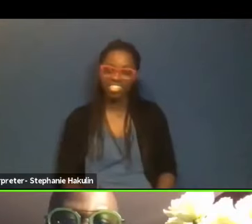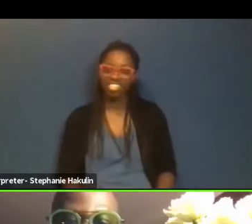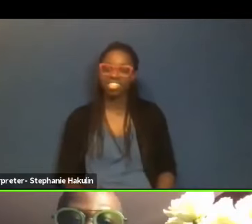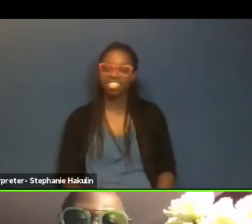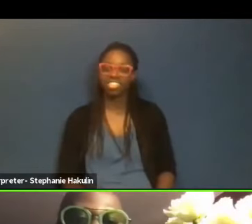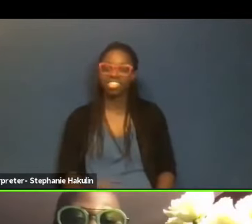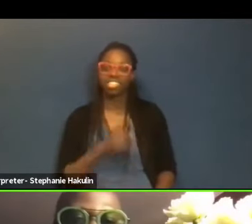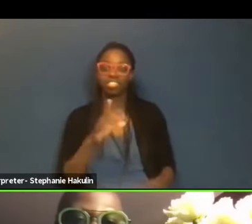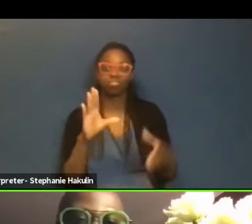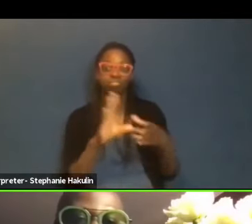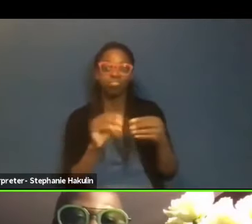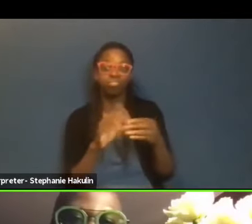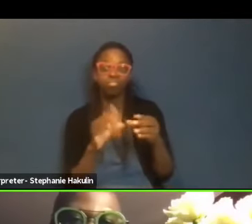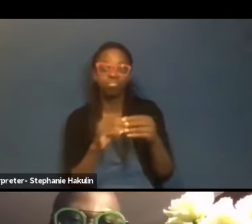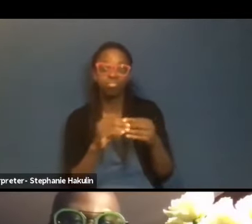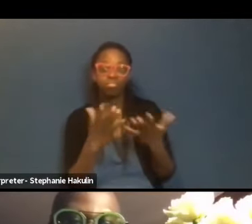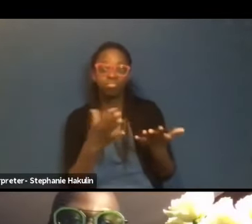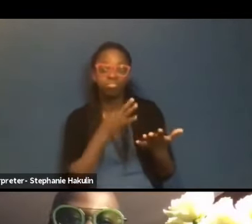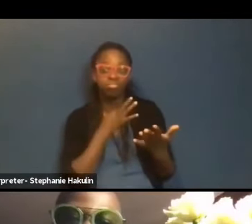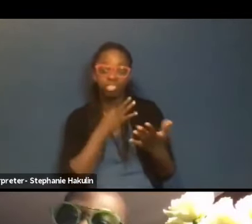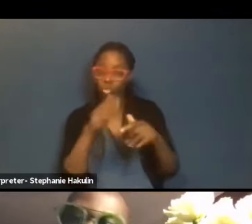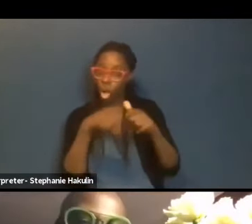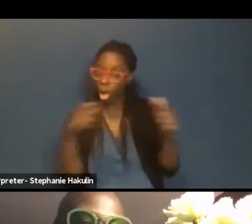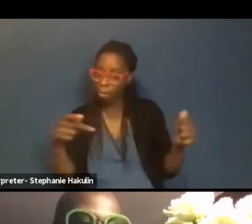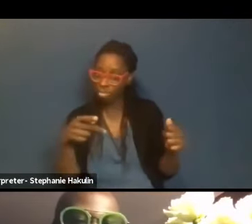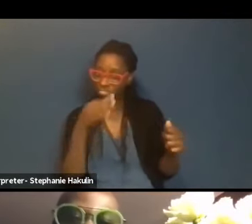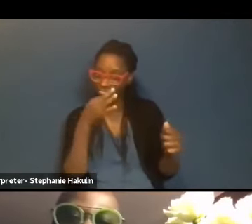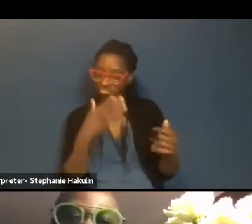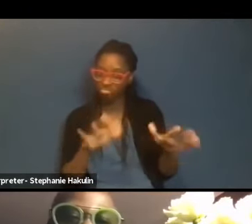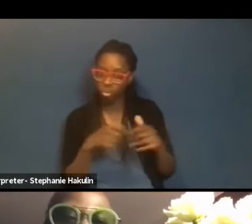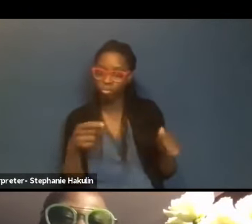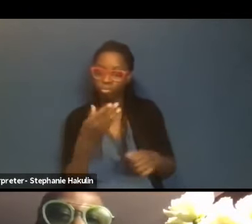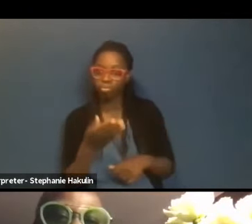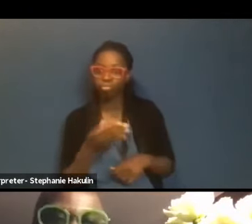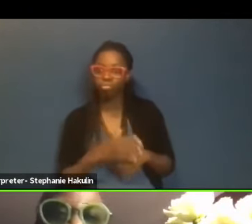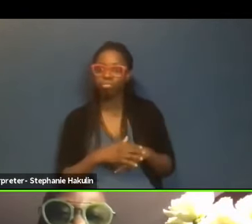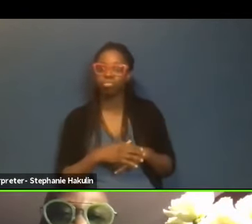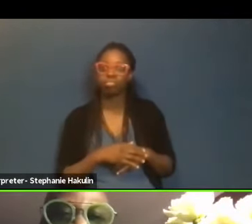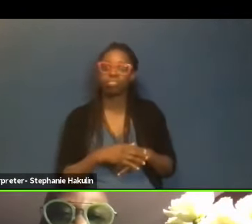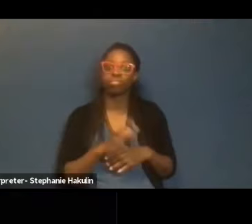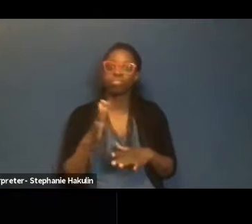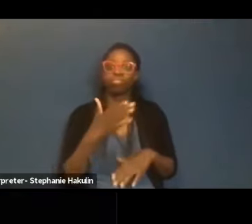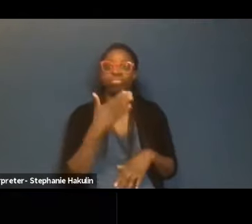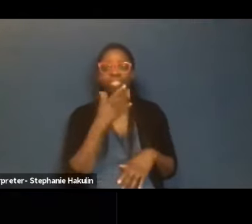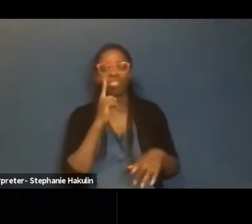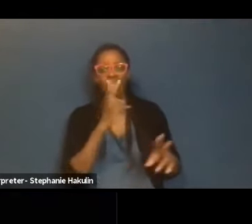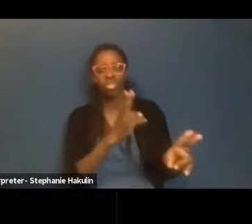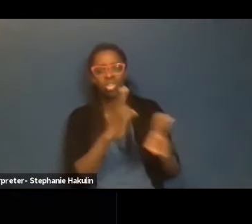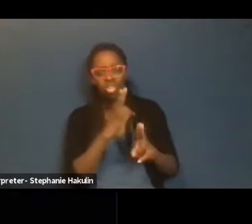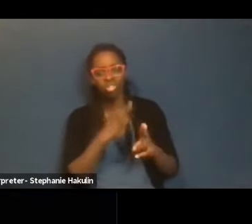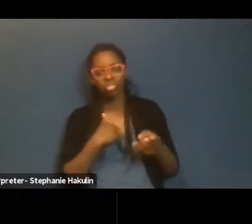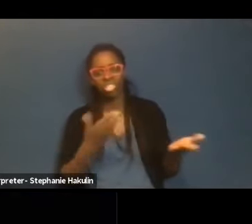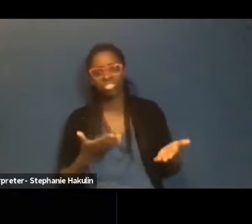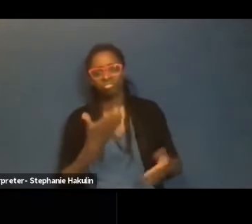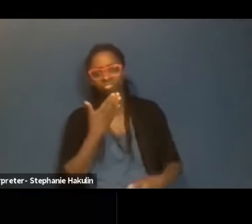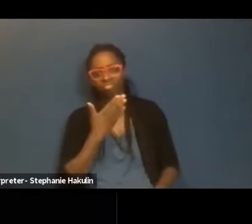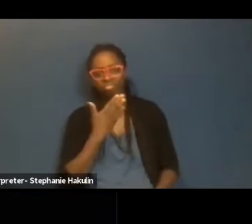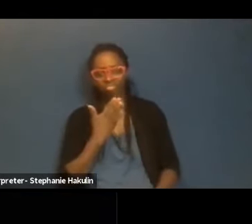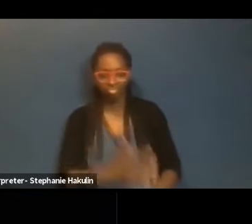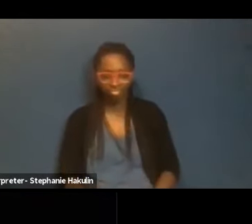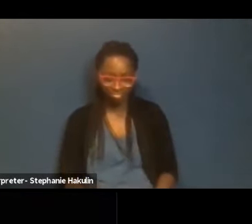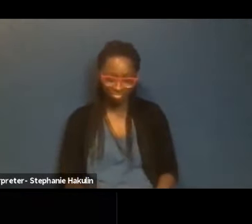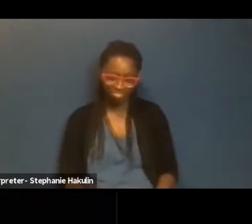to a close. It would be my honor, Bamuthi. Thank you. Thank you. All right, let's do it. I would love to dedicate this to all the